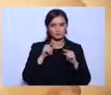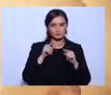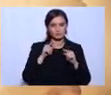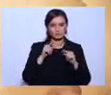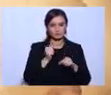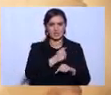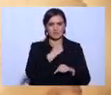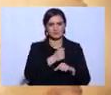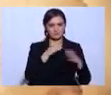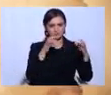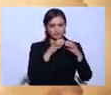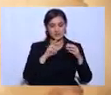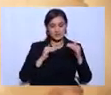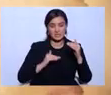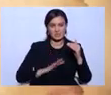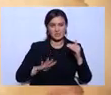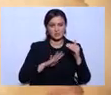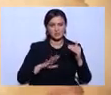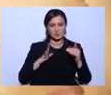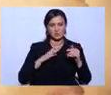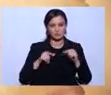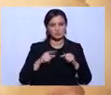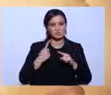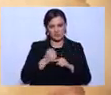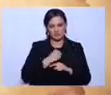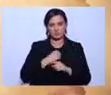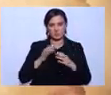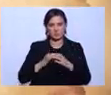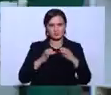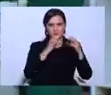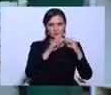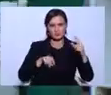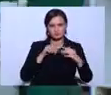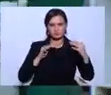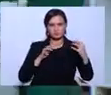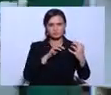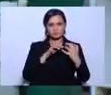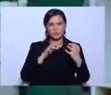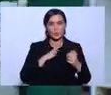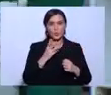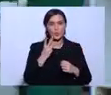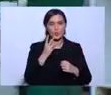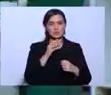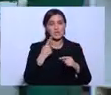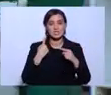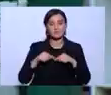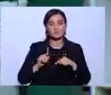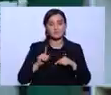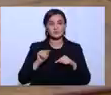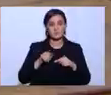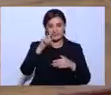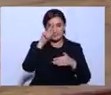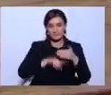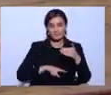the Unionist army, and in the South, you had the Confederate army. And they were fighting for two very different things.